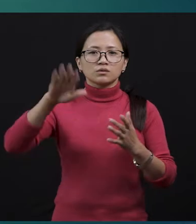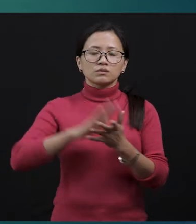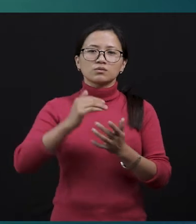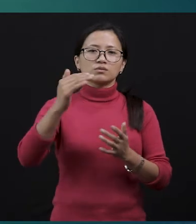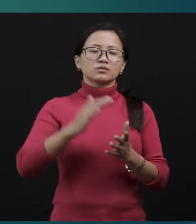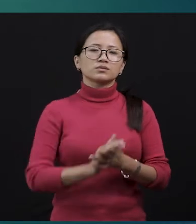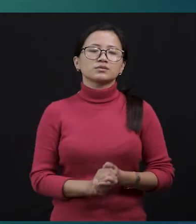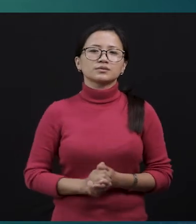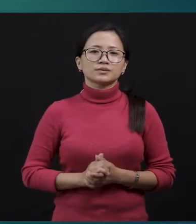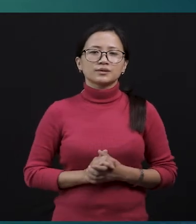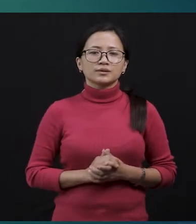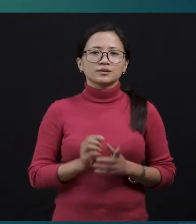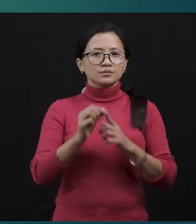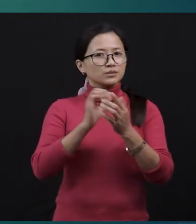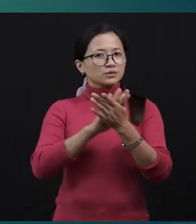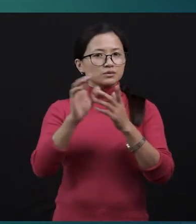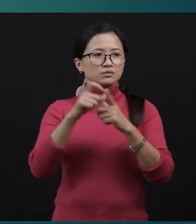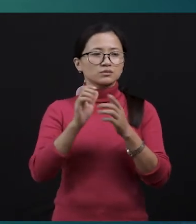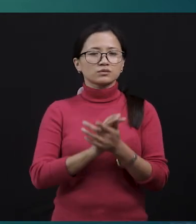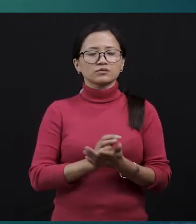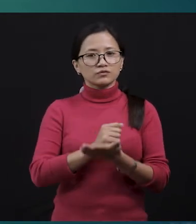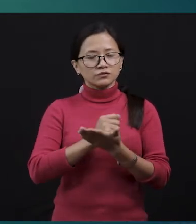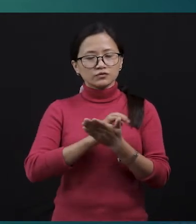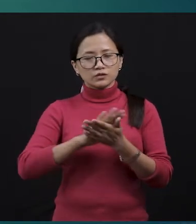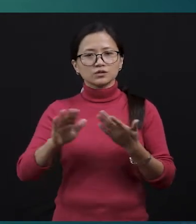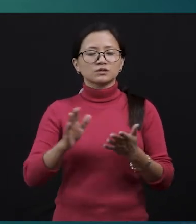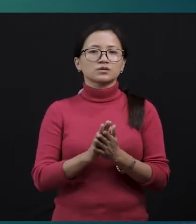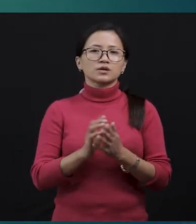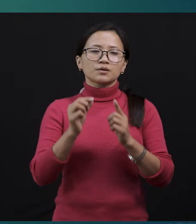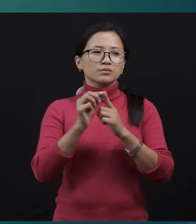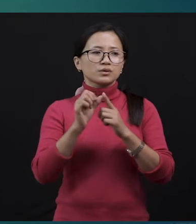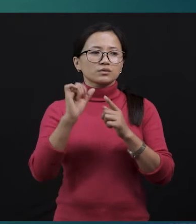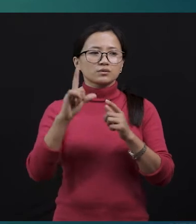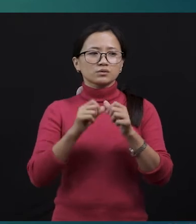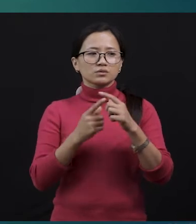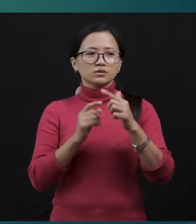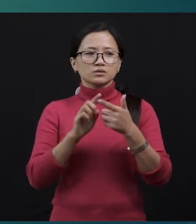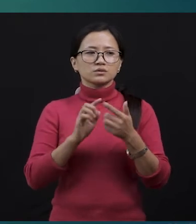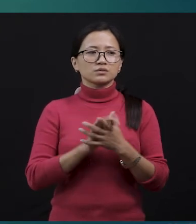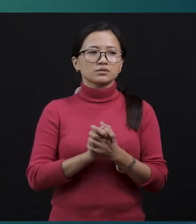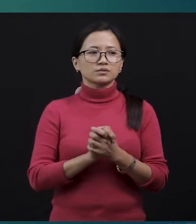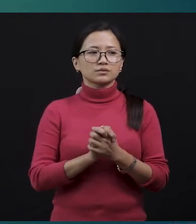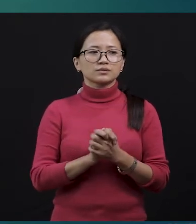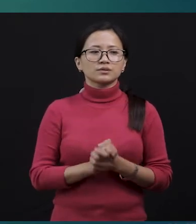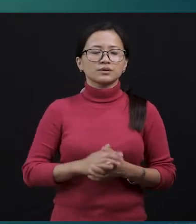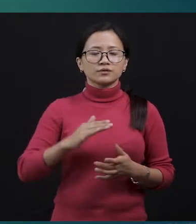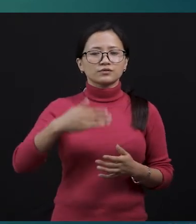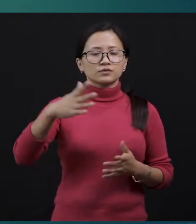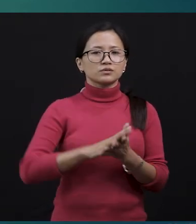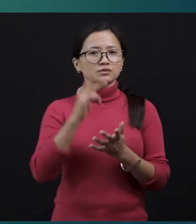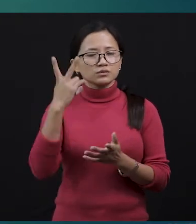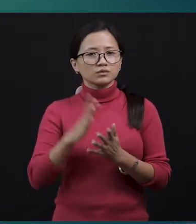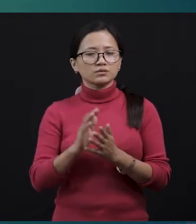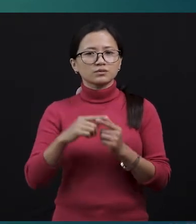and also she obtained PhD. She finished her training in pilot, okay? Not only that, after that she also went for further research